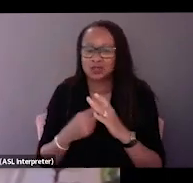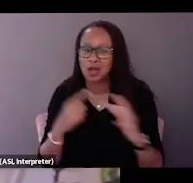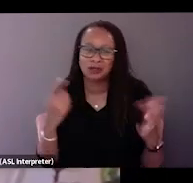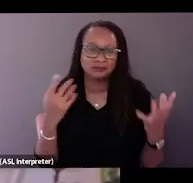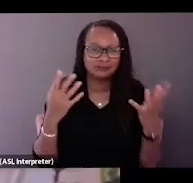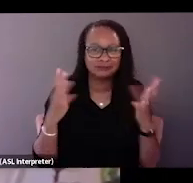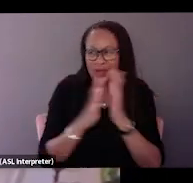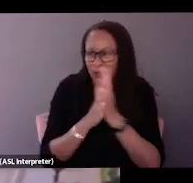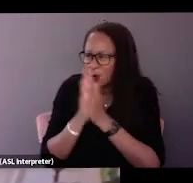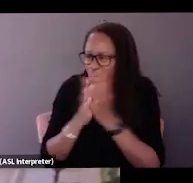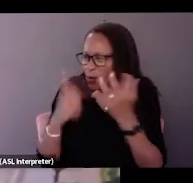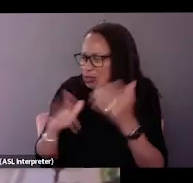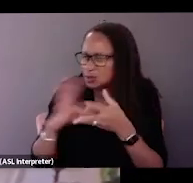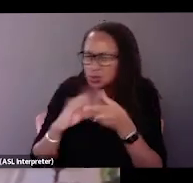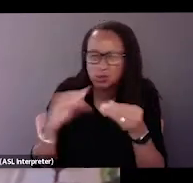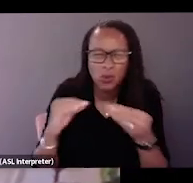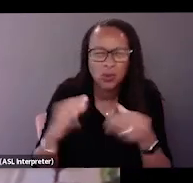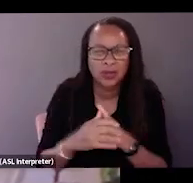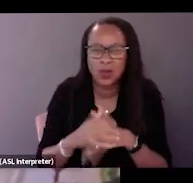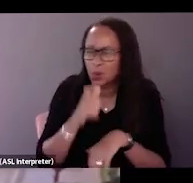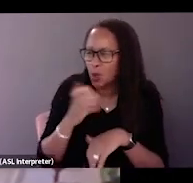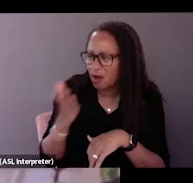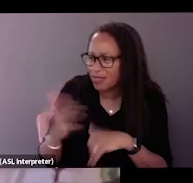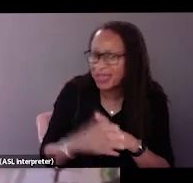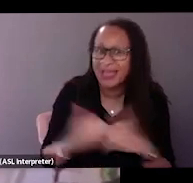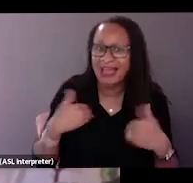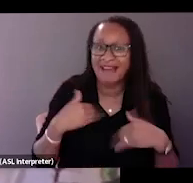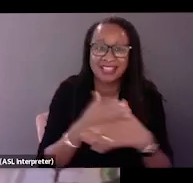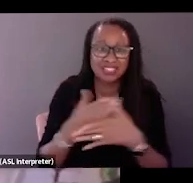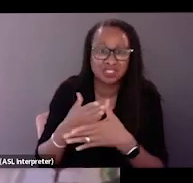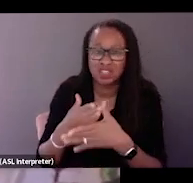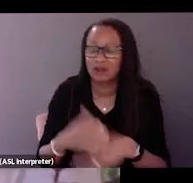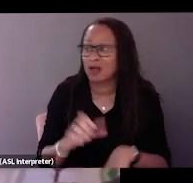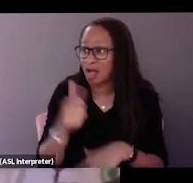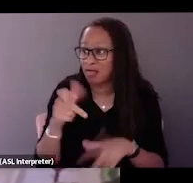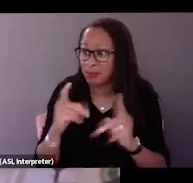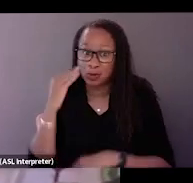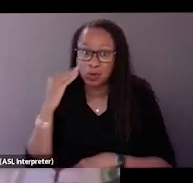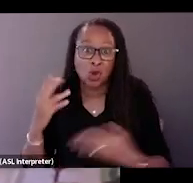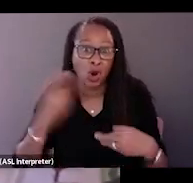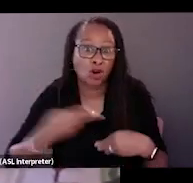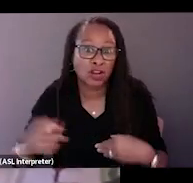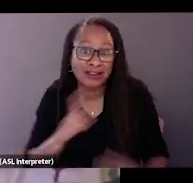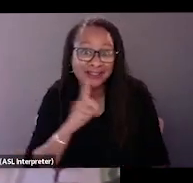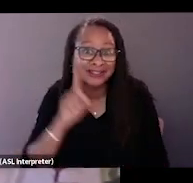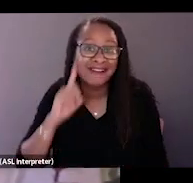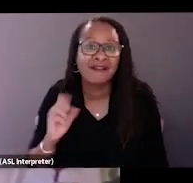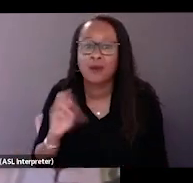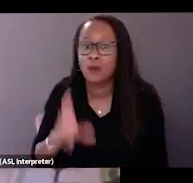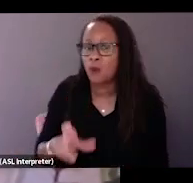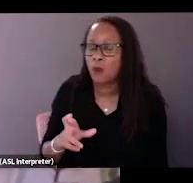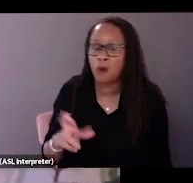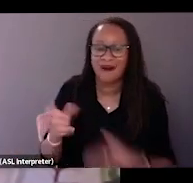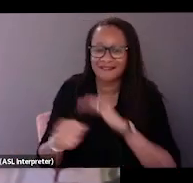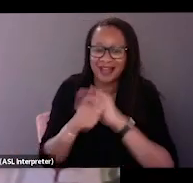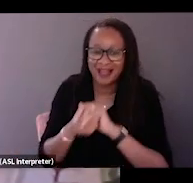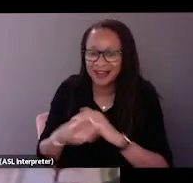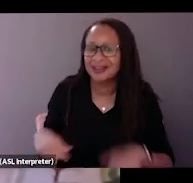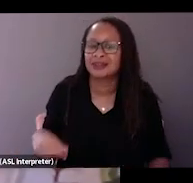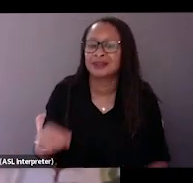their story and if they're like out of the closet and openly hard of hearing or deaf, or if they're like hiding.